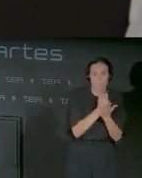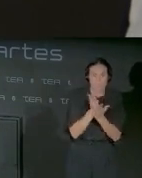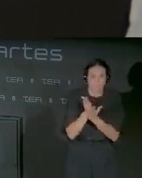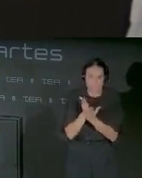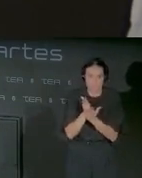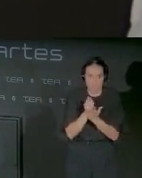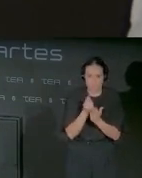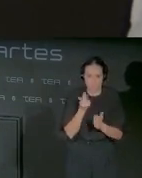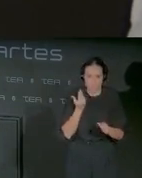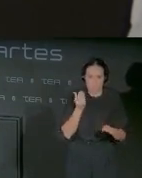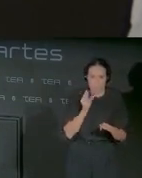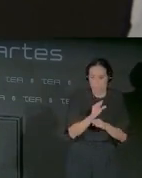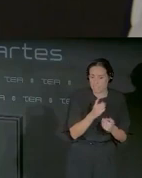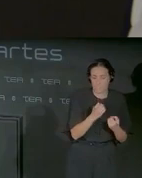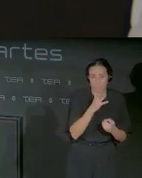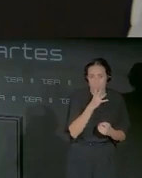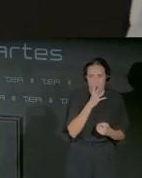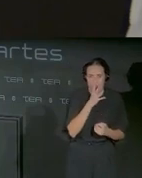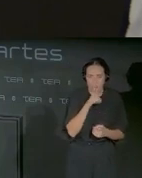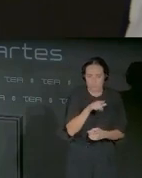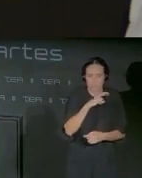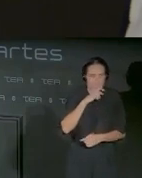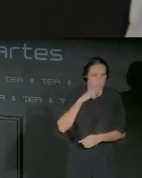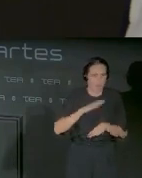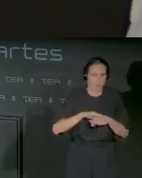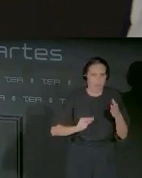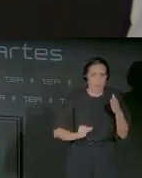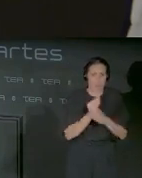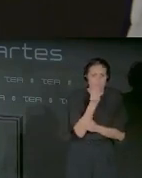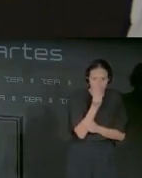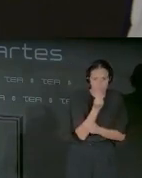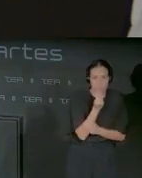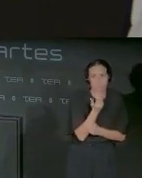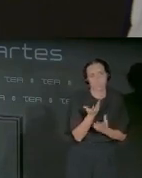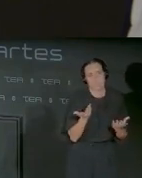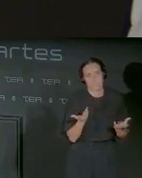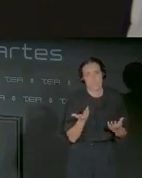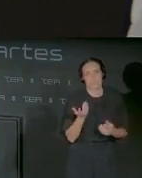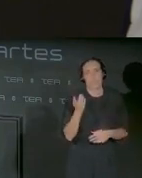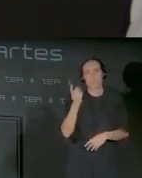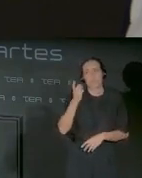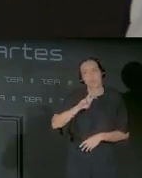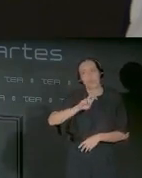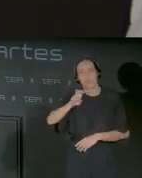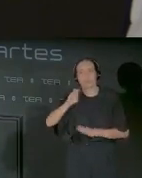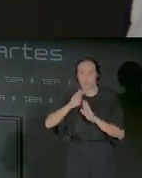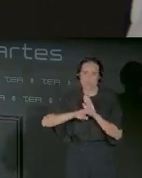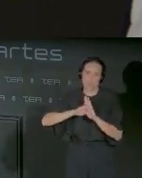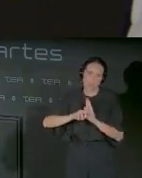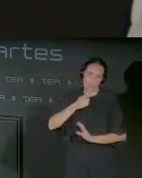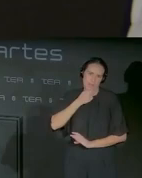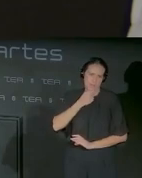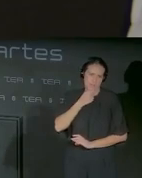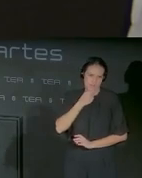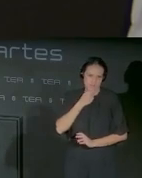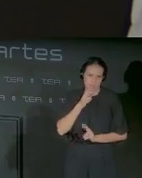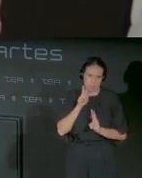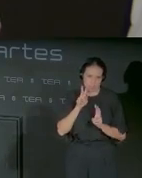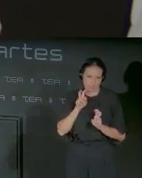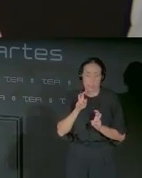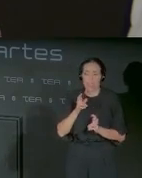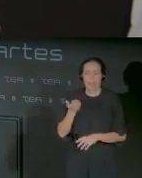Media Invest. Will Media Invest really help the video game sector? We need to monitor that so that it goes to that sector as well.